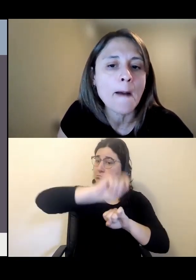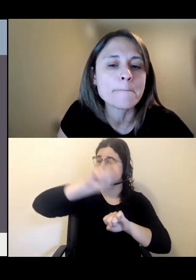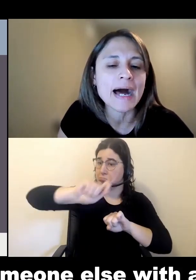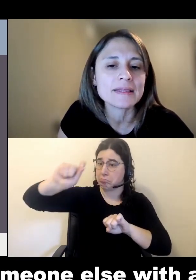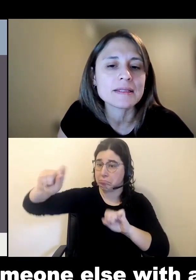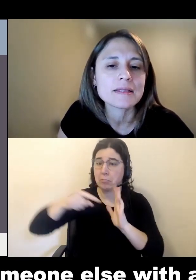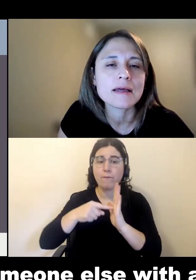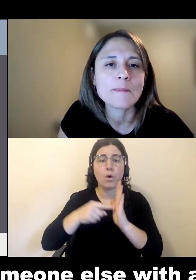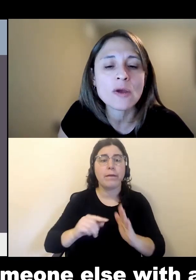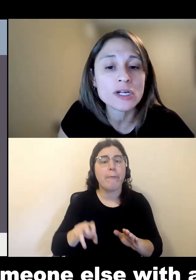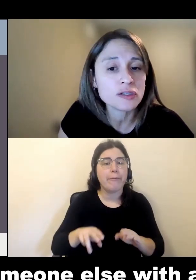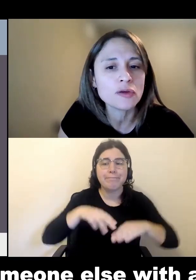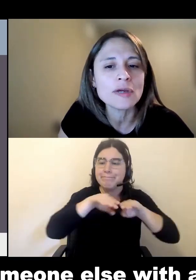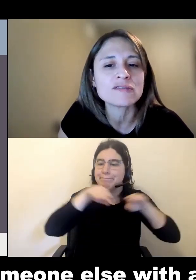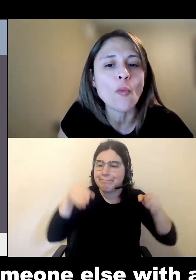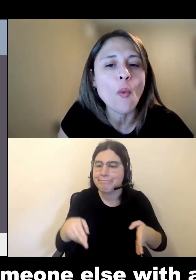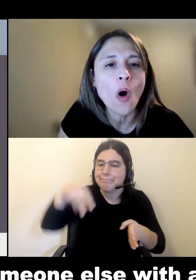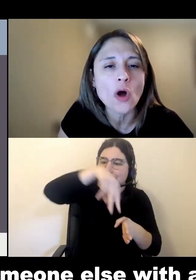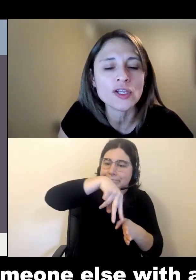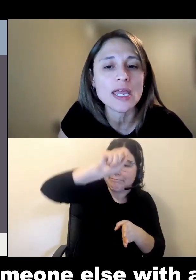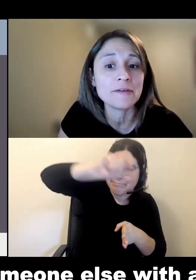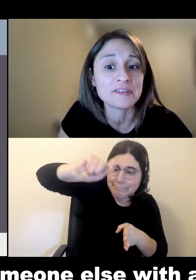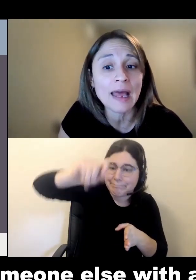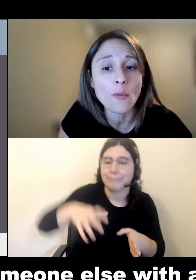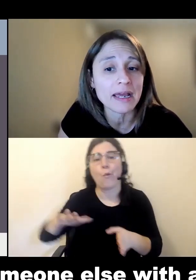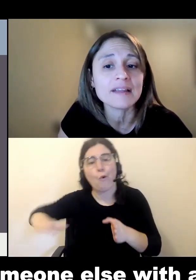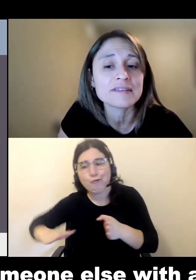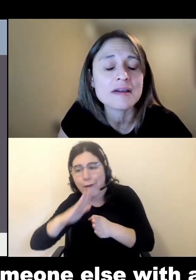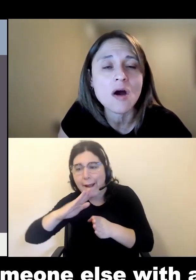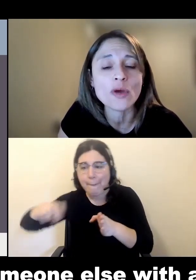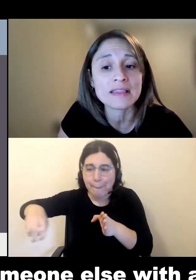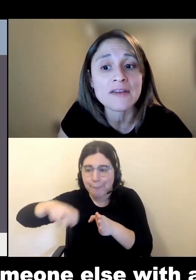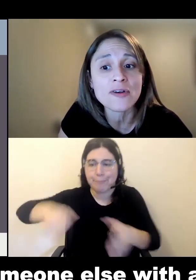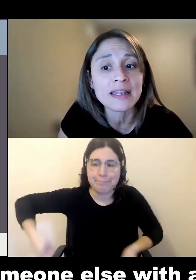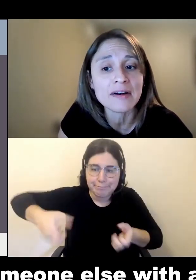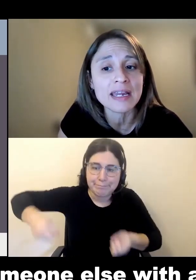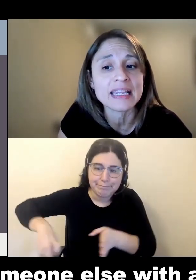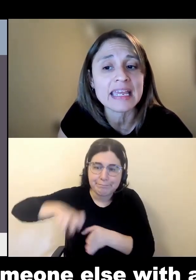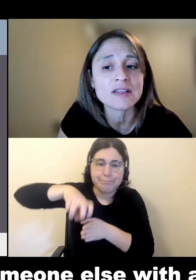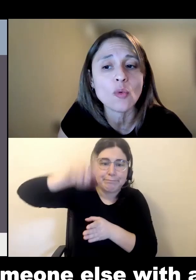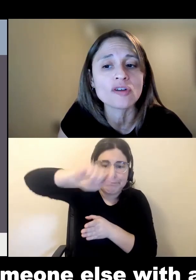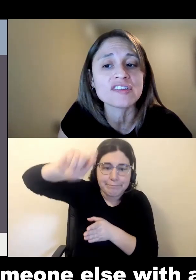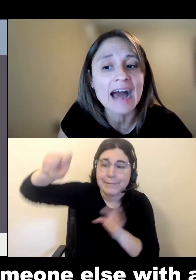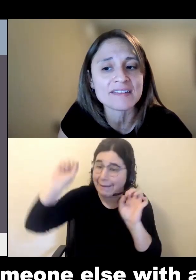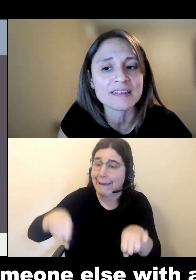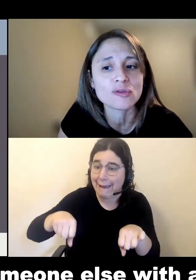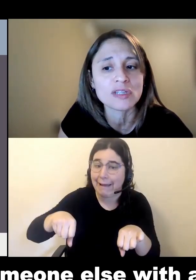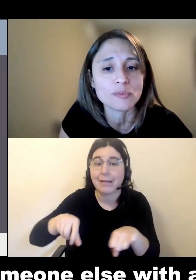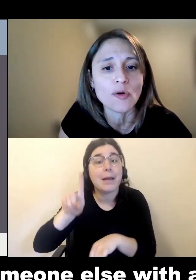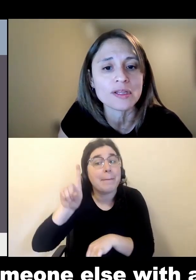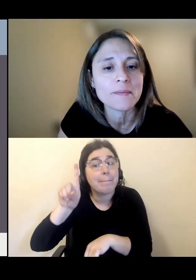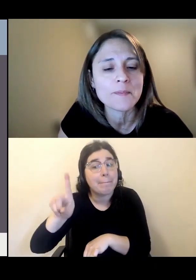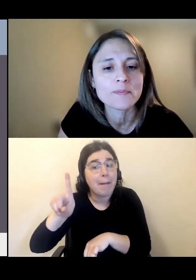stool, but my question to you is, what if someone else with a different learning need wants access